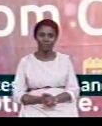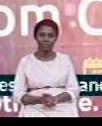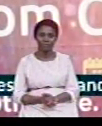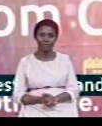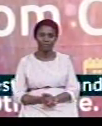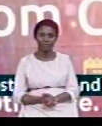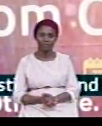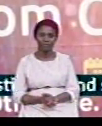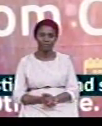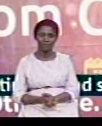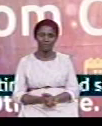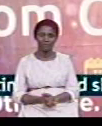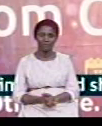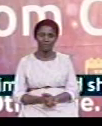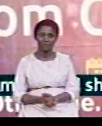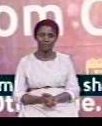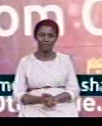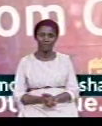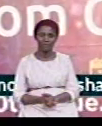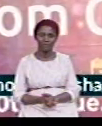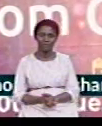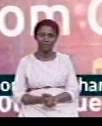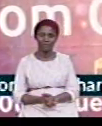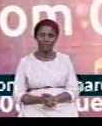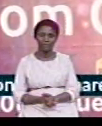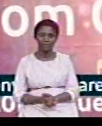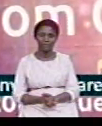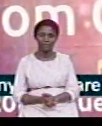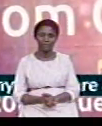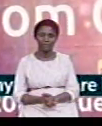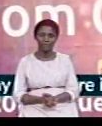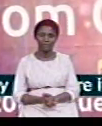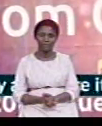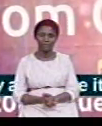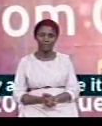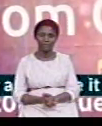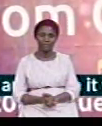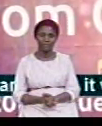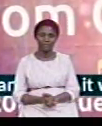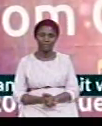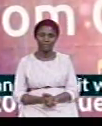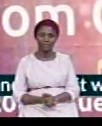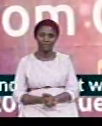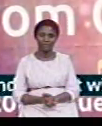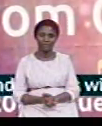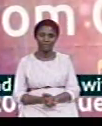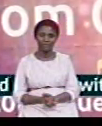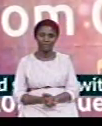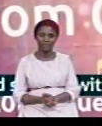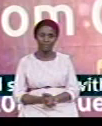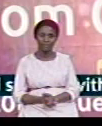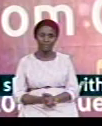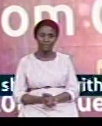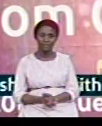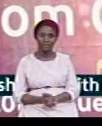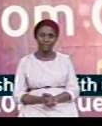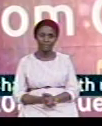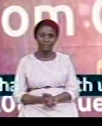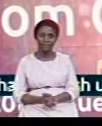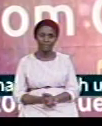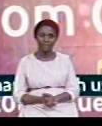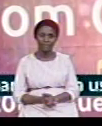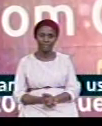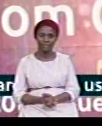ba mi ntumi chembi kutafo anu anante ye ba adan ya wa de kra ma hu aye